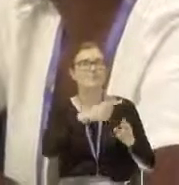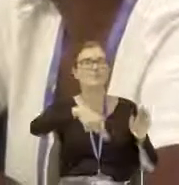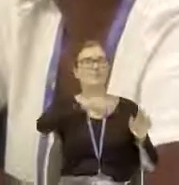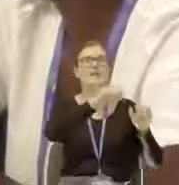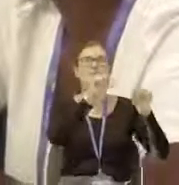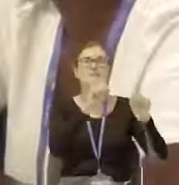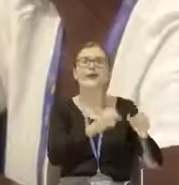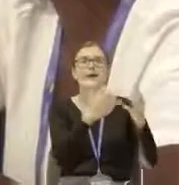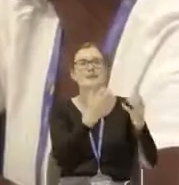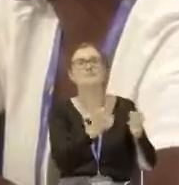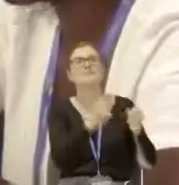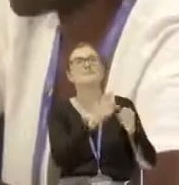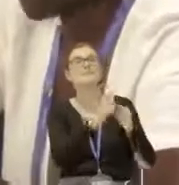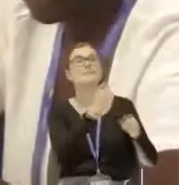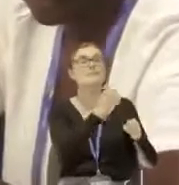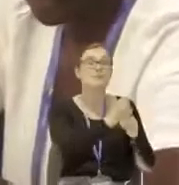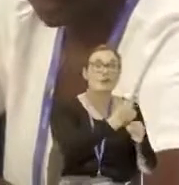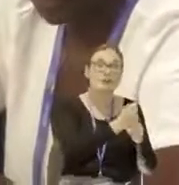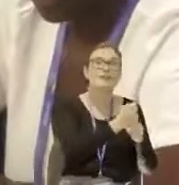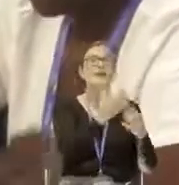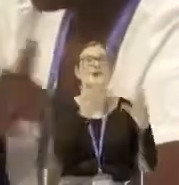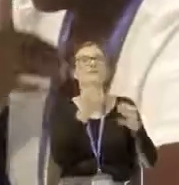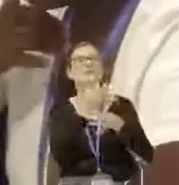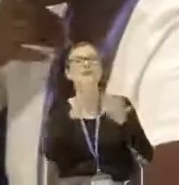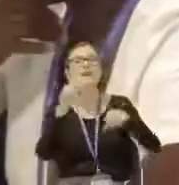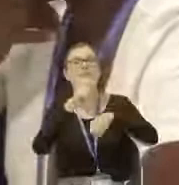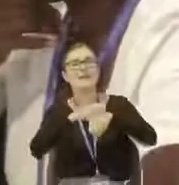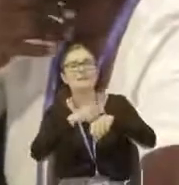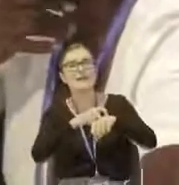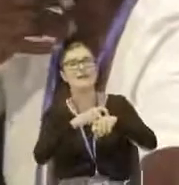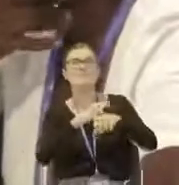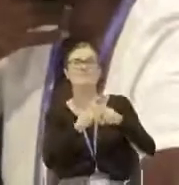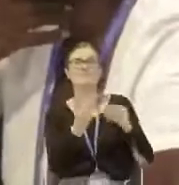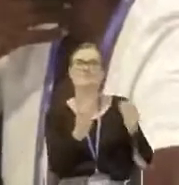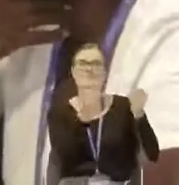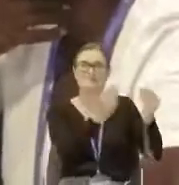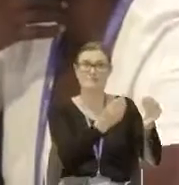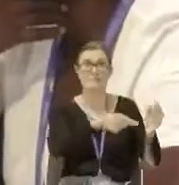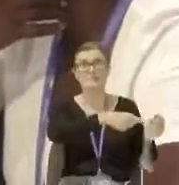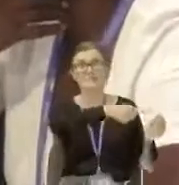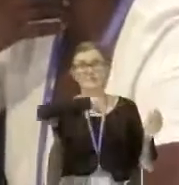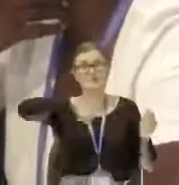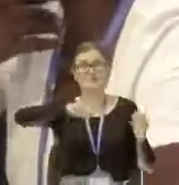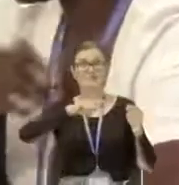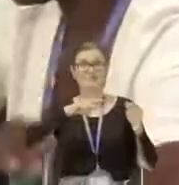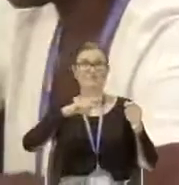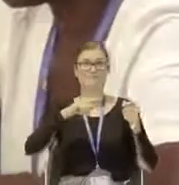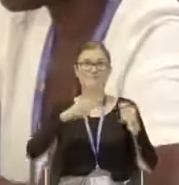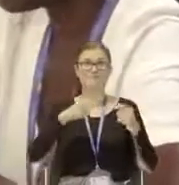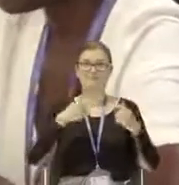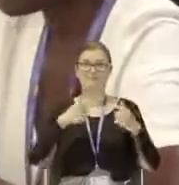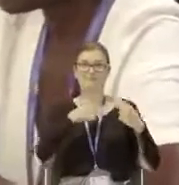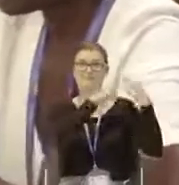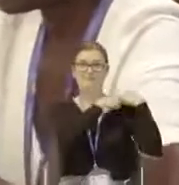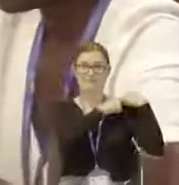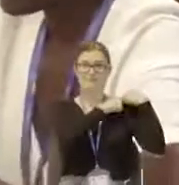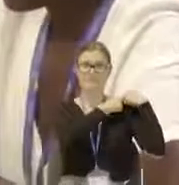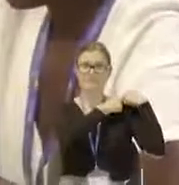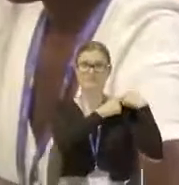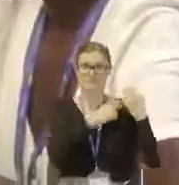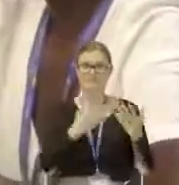And in that regard, it is unjust. So I think in looking at